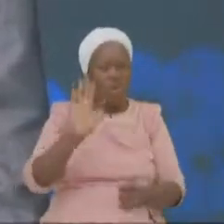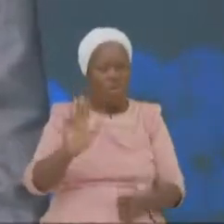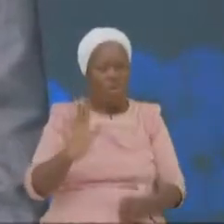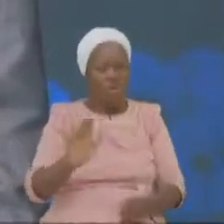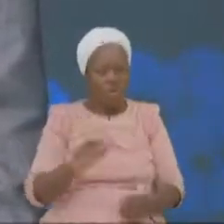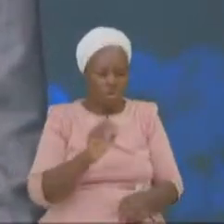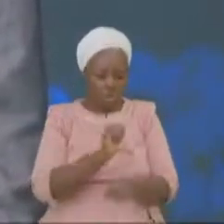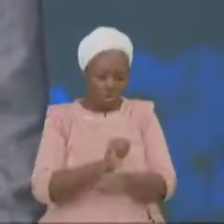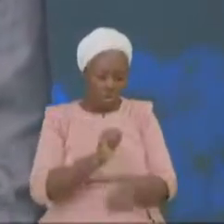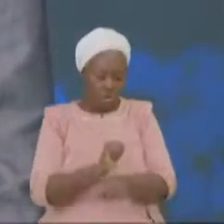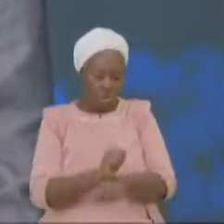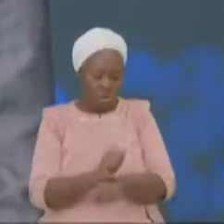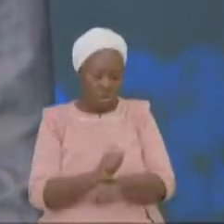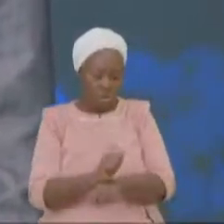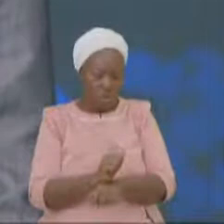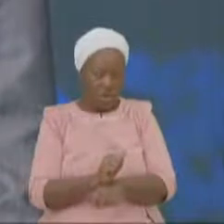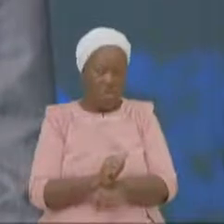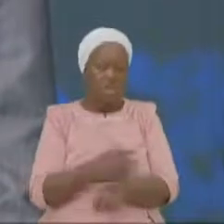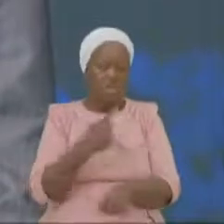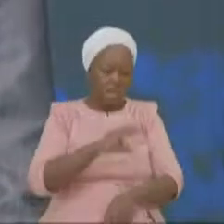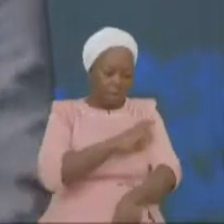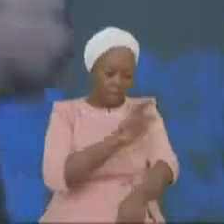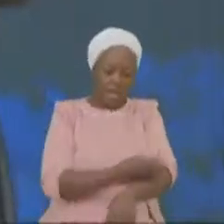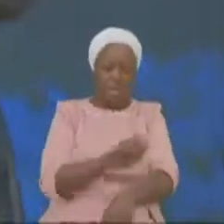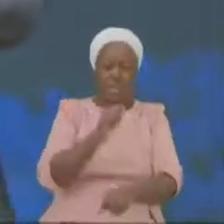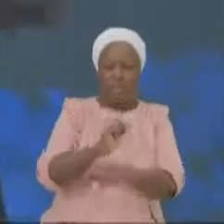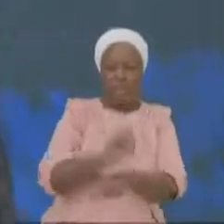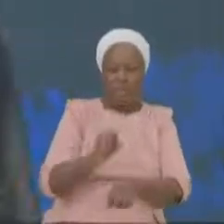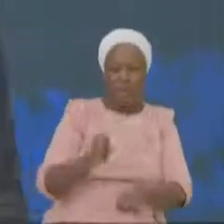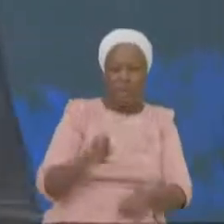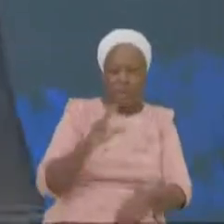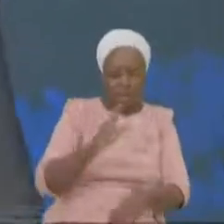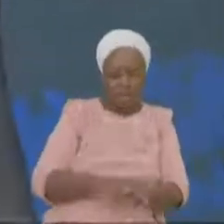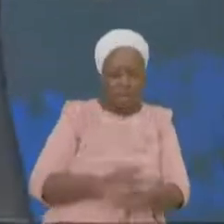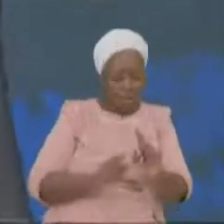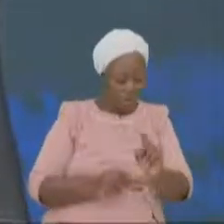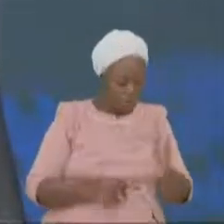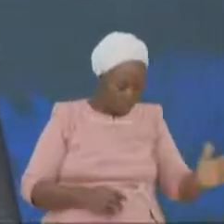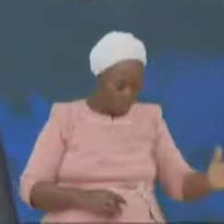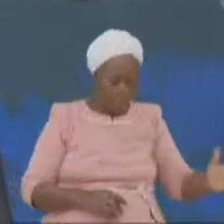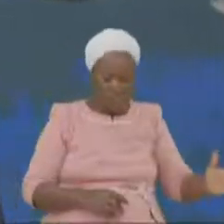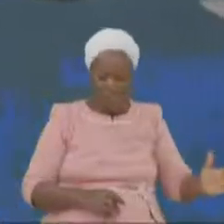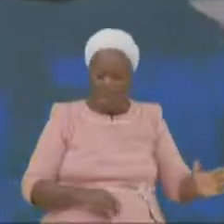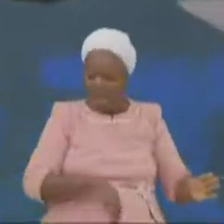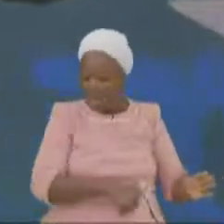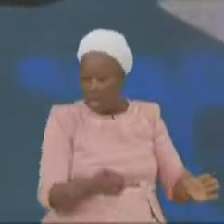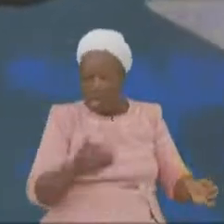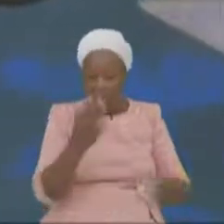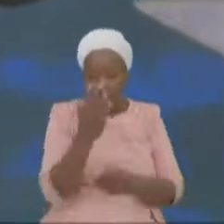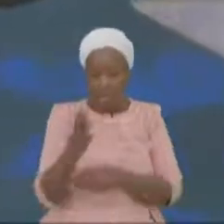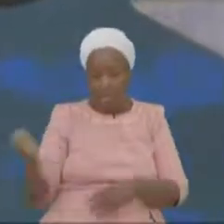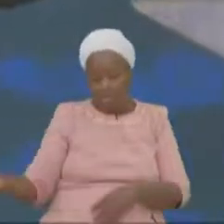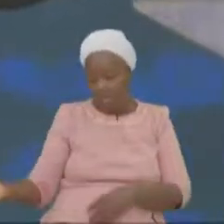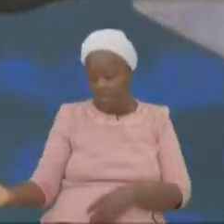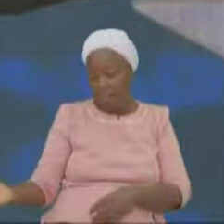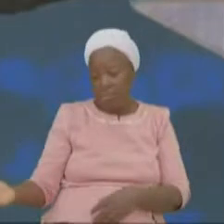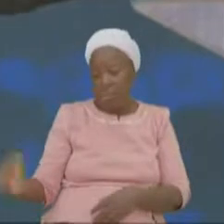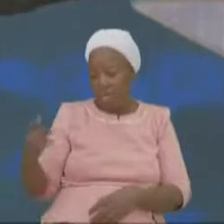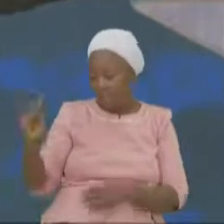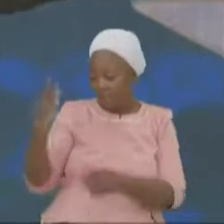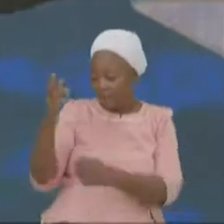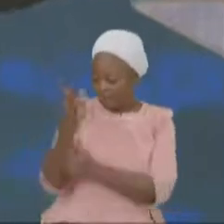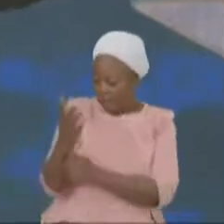ideal, the mighty works on the one hand, on the other hand, the